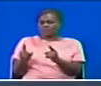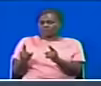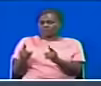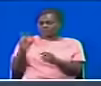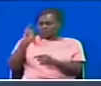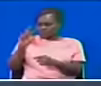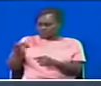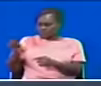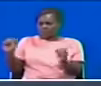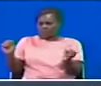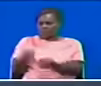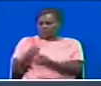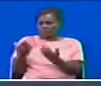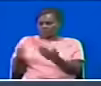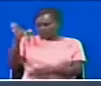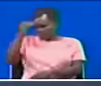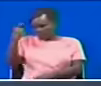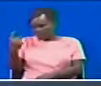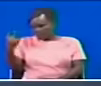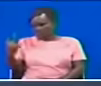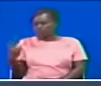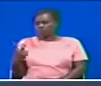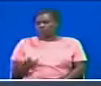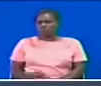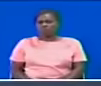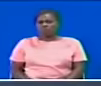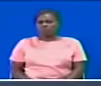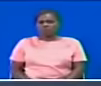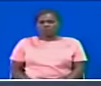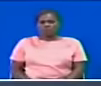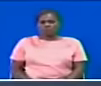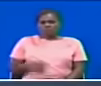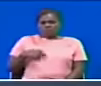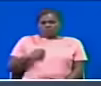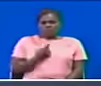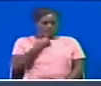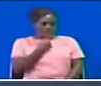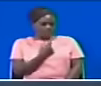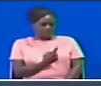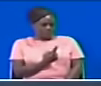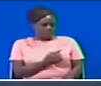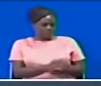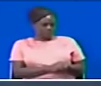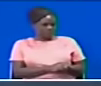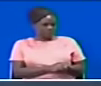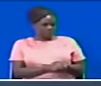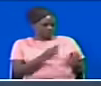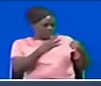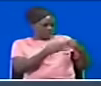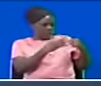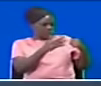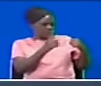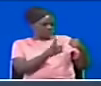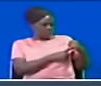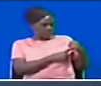haven't been able to do it. Maybe we could learn a thing or two. You're right, Senator. Well, I guess for me, it's just to say that the 86 and counting, we